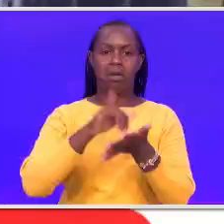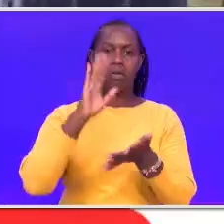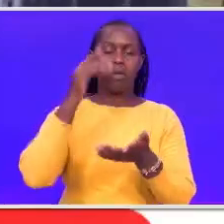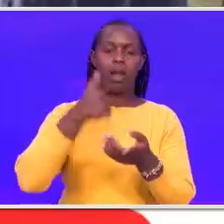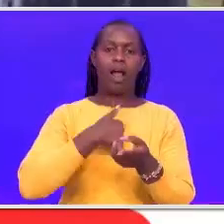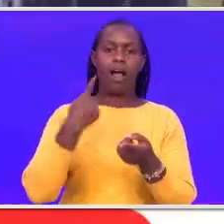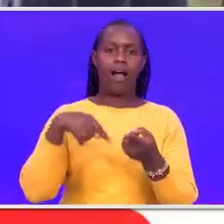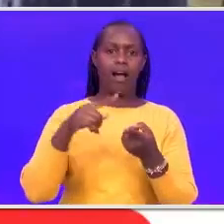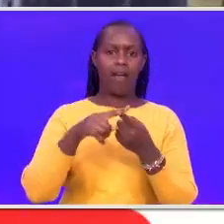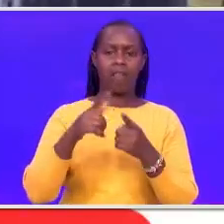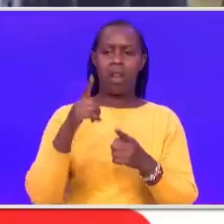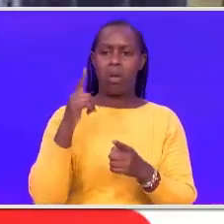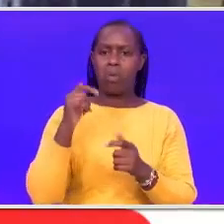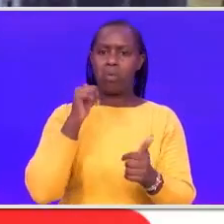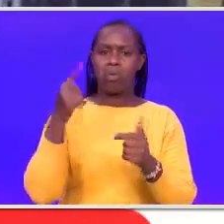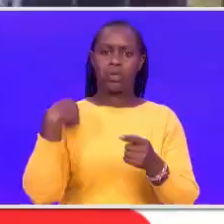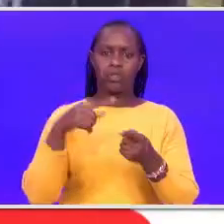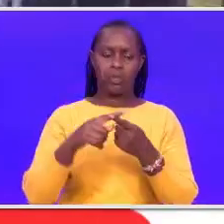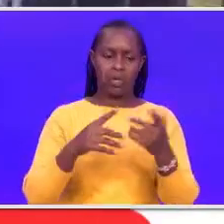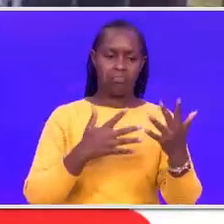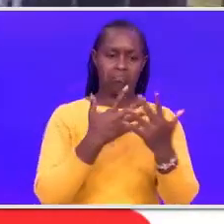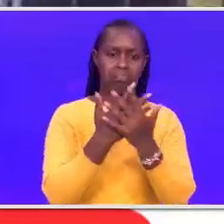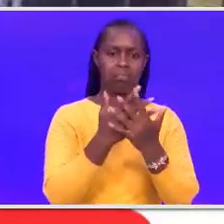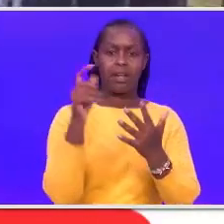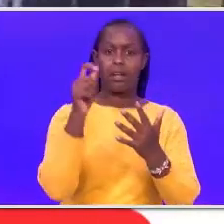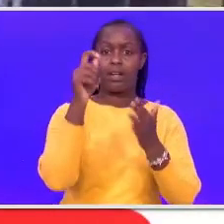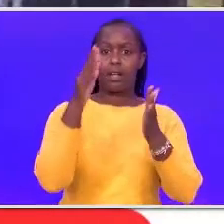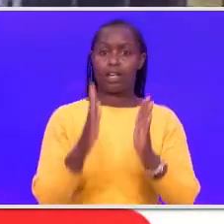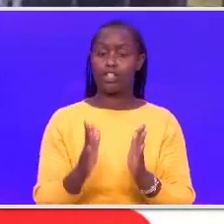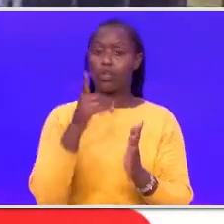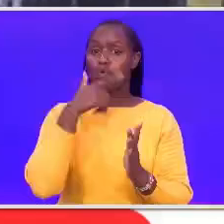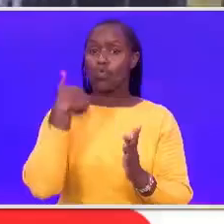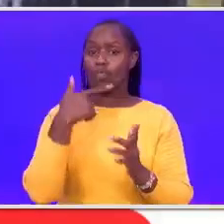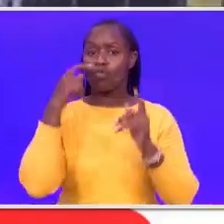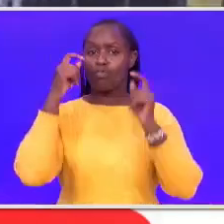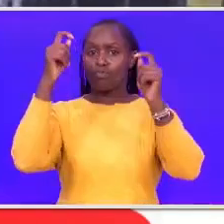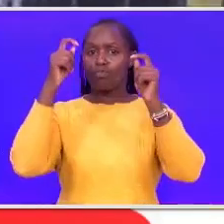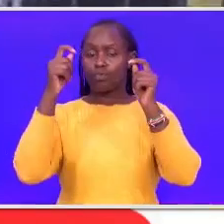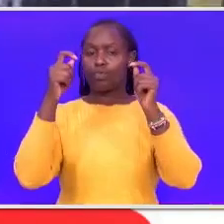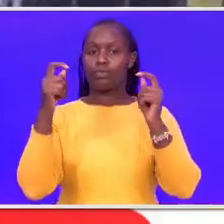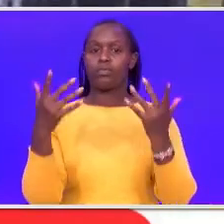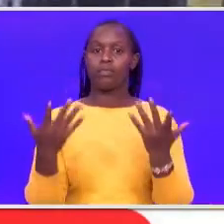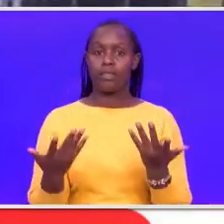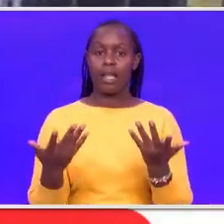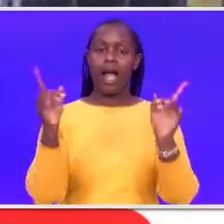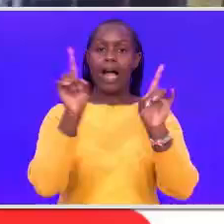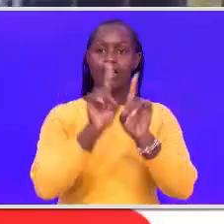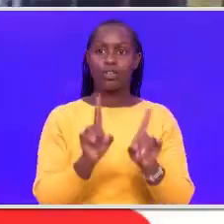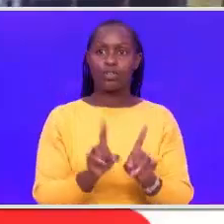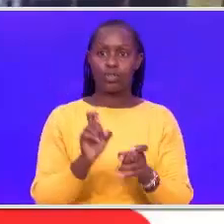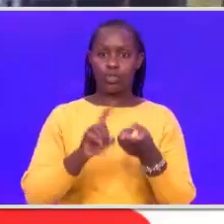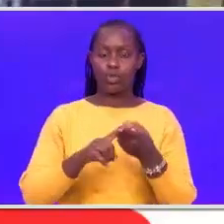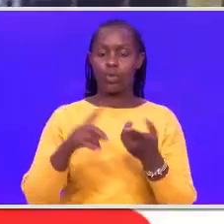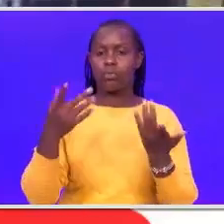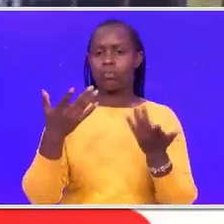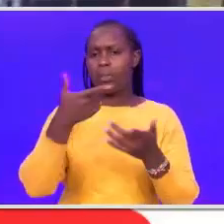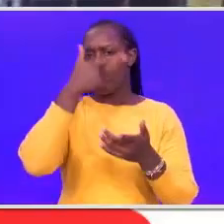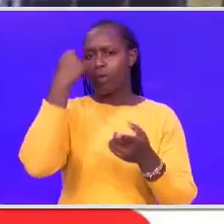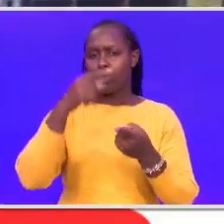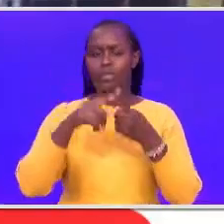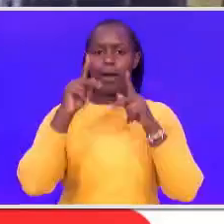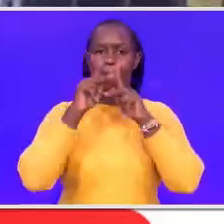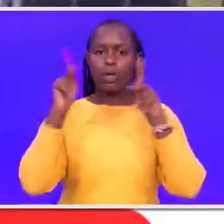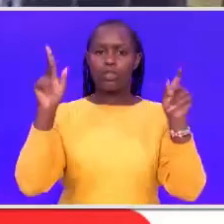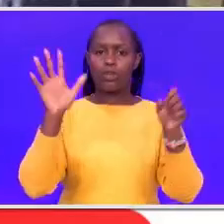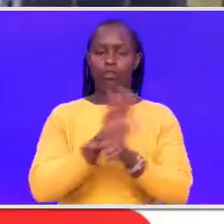to Kenyans who participate in demonstrations that have not been permitted by the state. The bill will see demonstrators face up